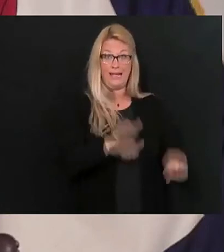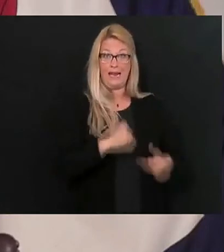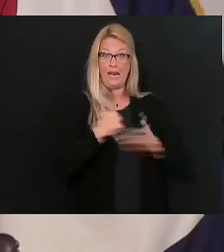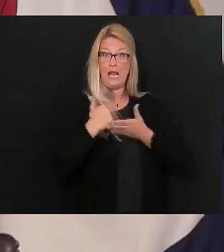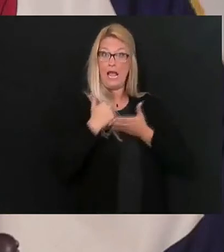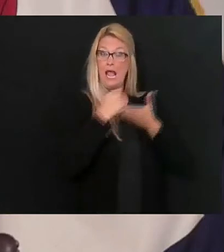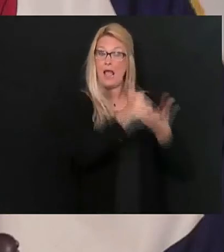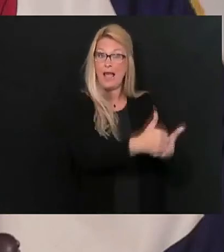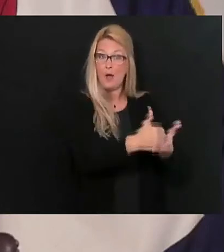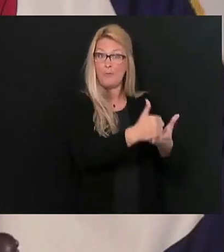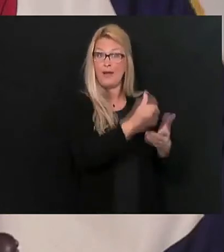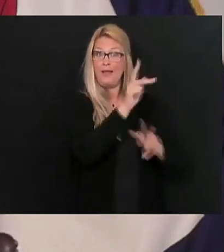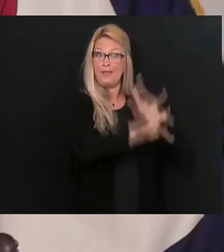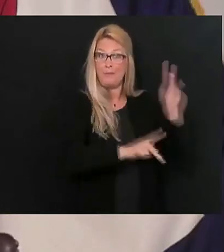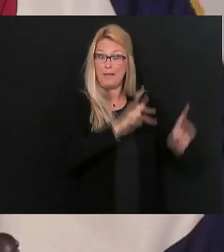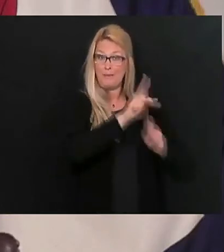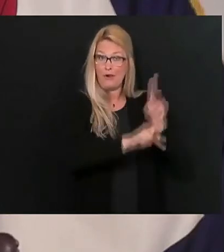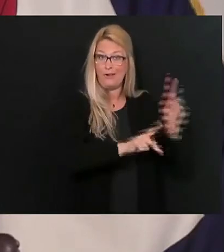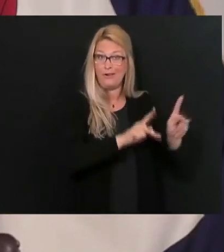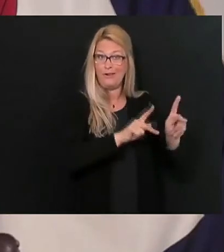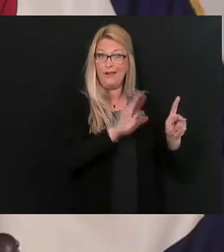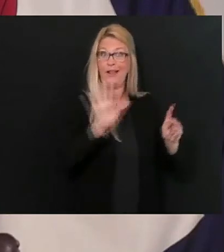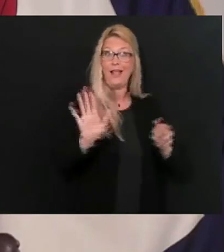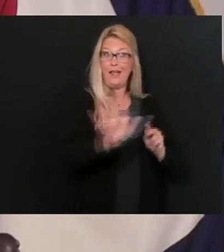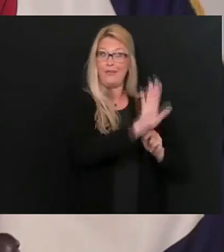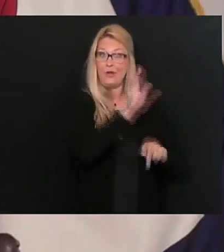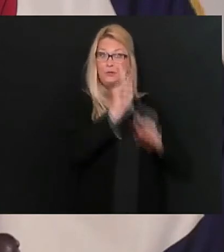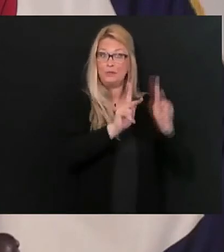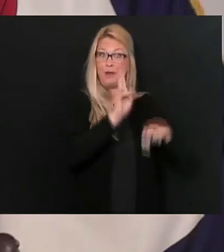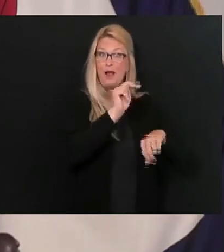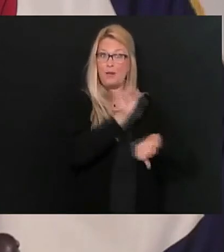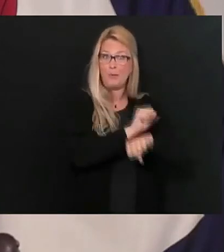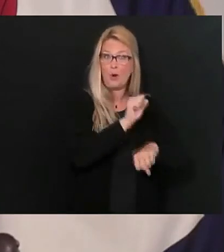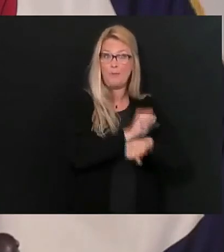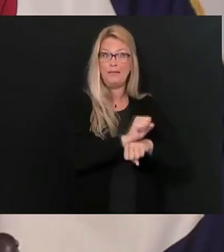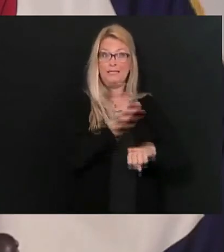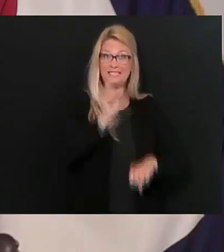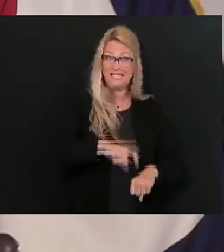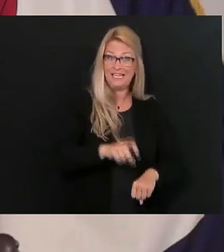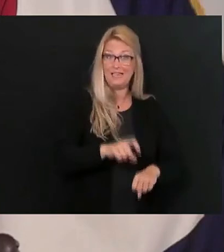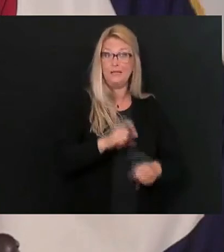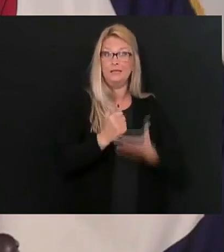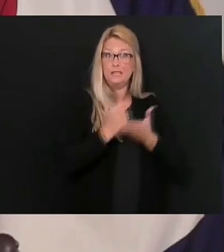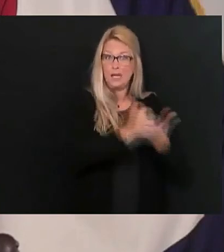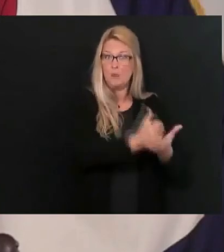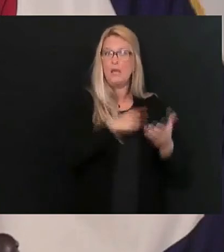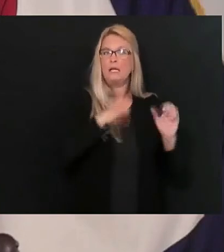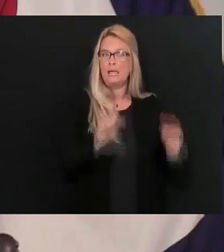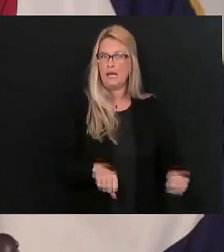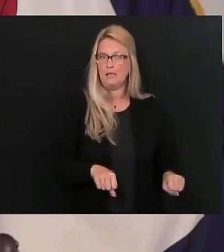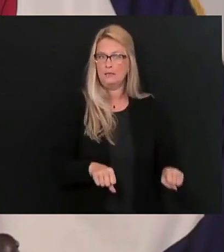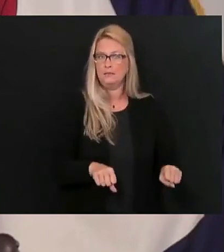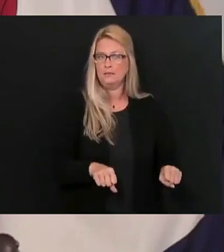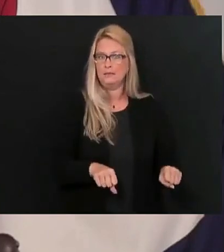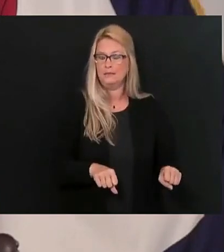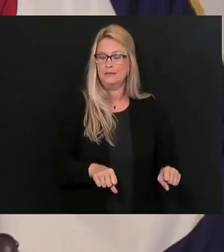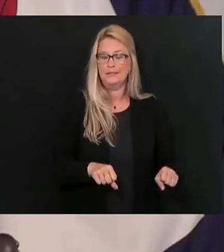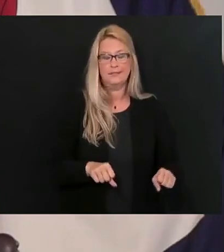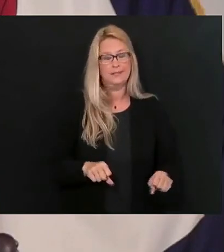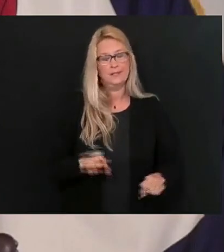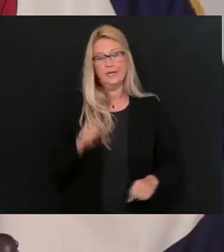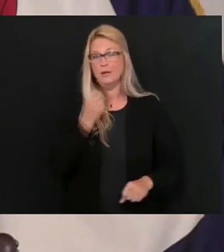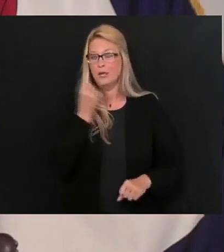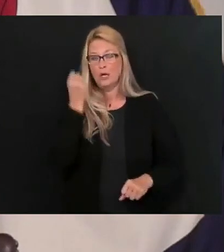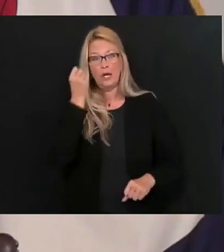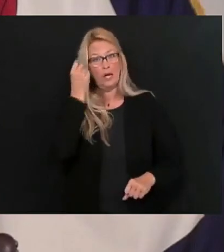then, help in their way, the state, if need be, will continue to do so. But Mark,